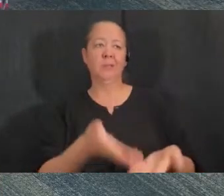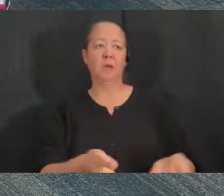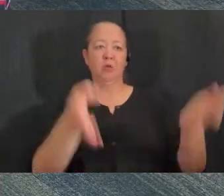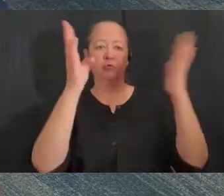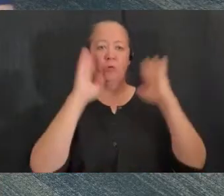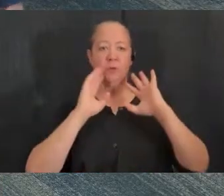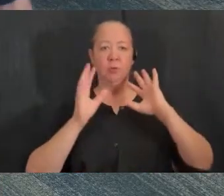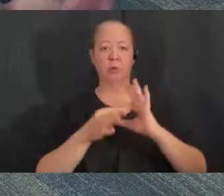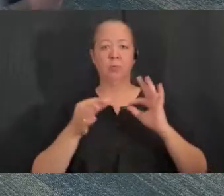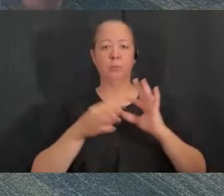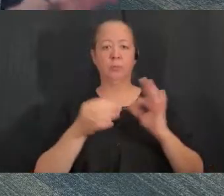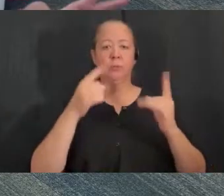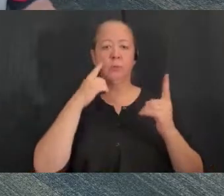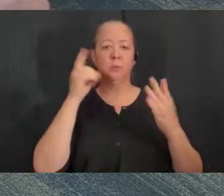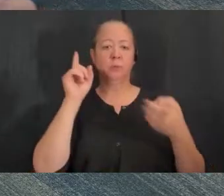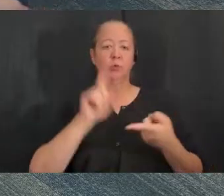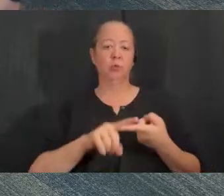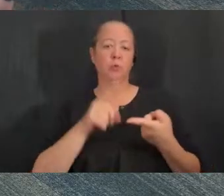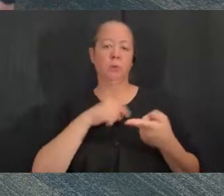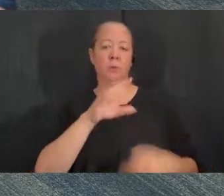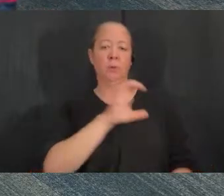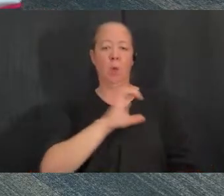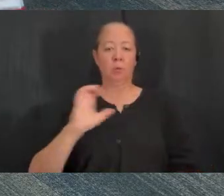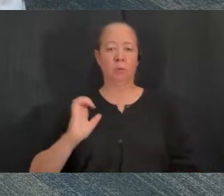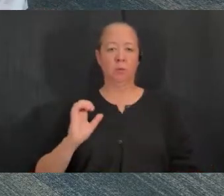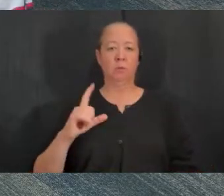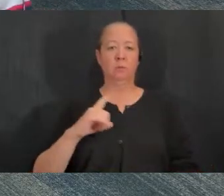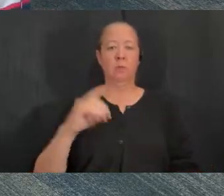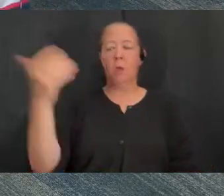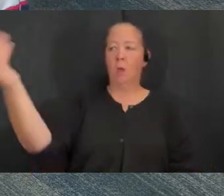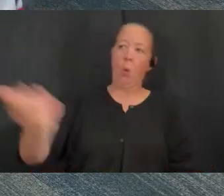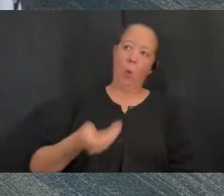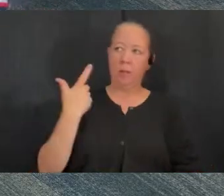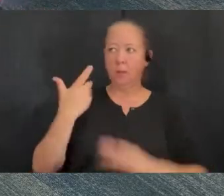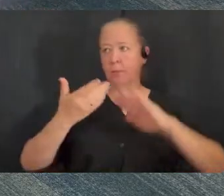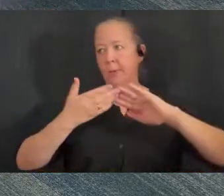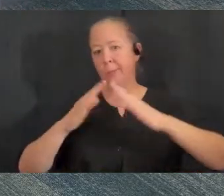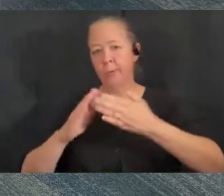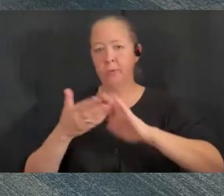down. Well, welcome to the community. Yeah, bloody hell. It's